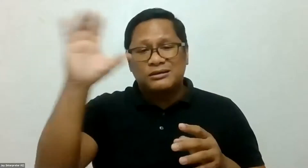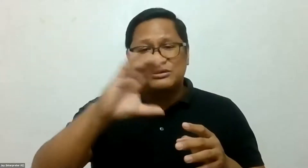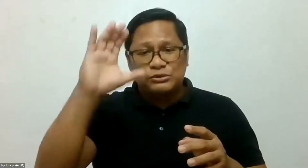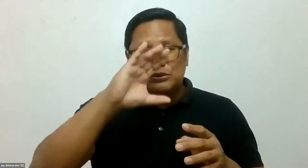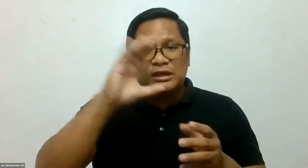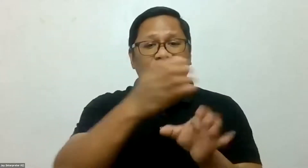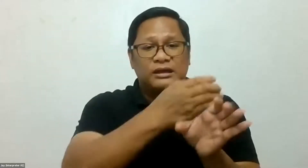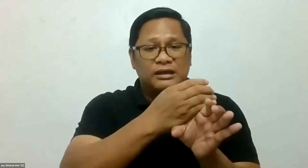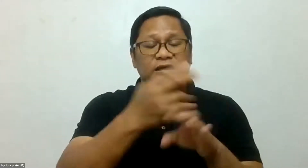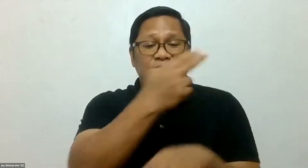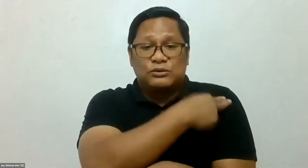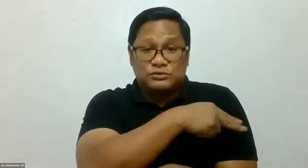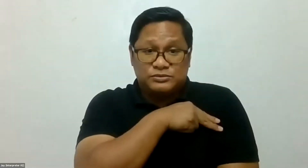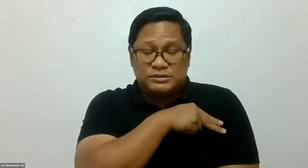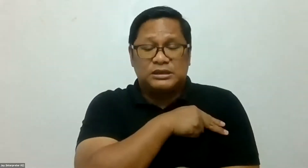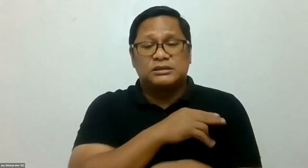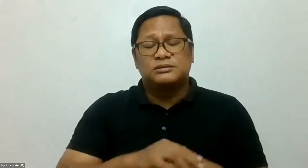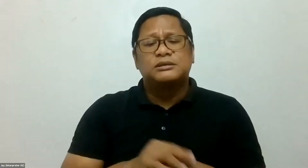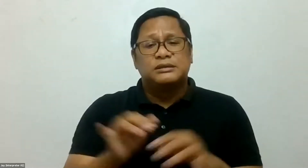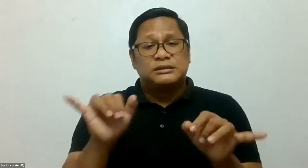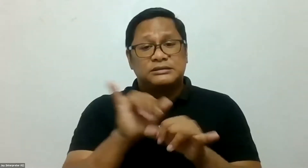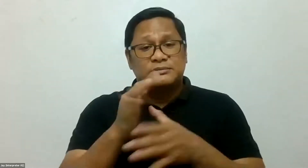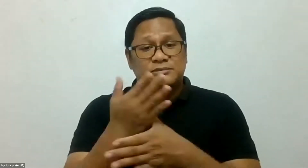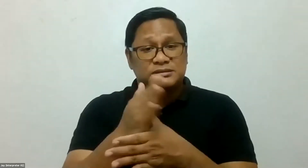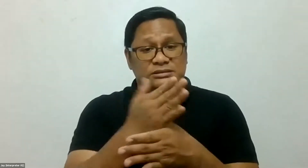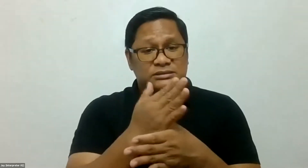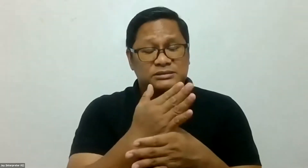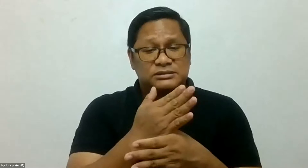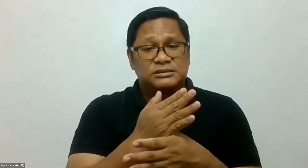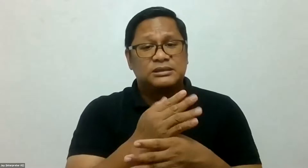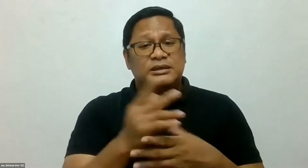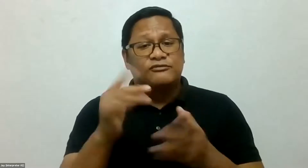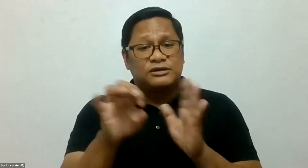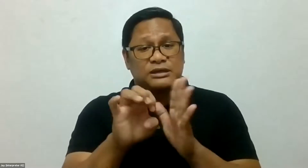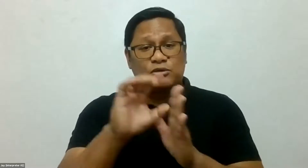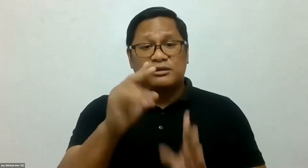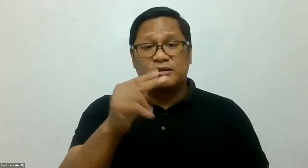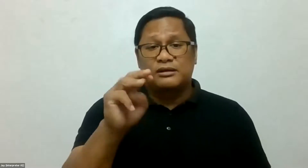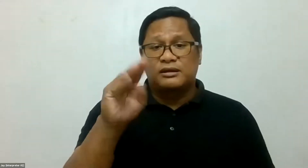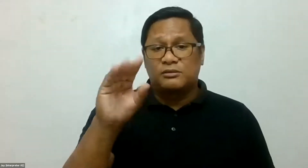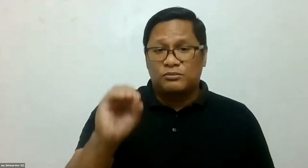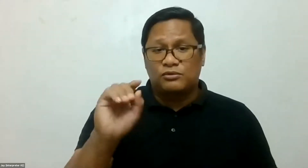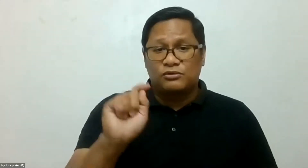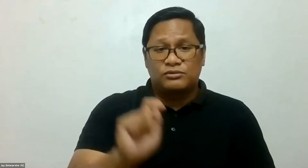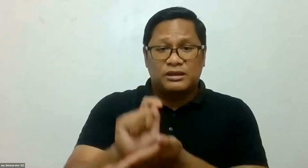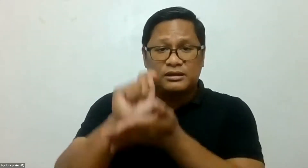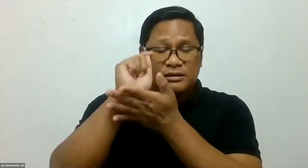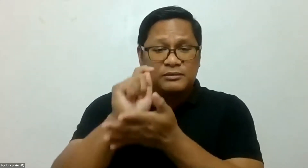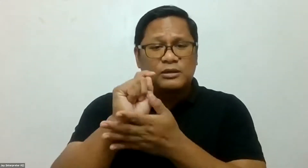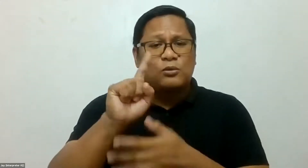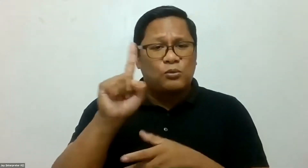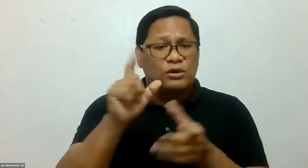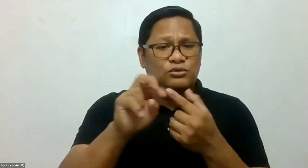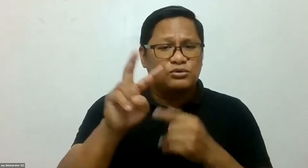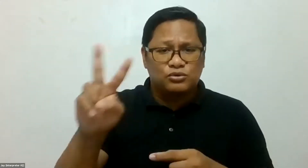hospital. In this internal survey, they also shared that the most systemic therapies, such as chemo, were delayed ranging from 1 to 2 or to